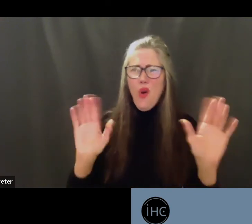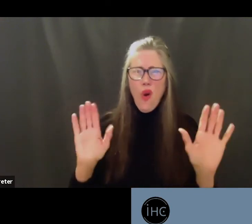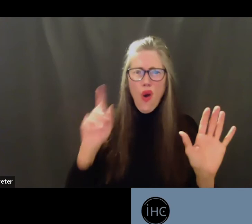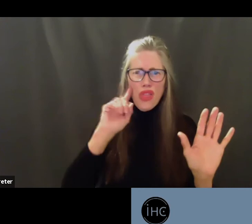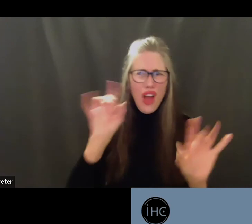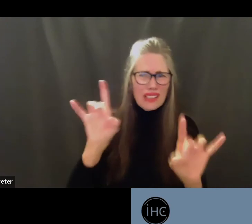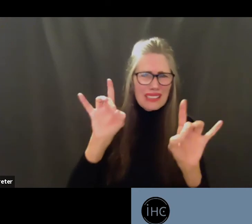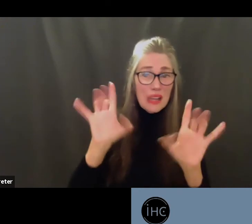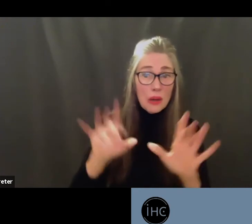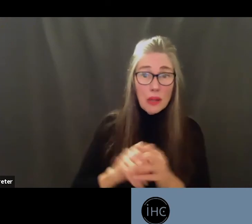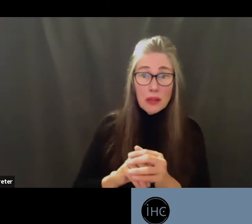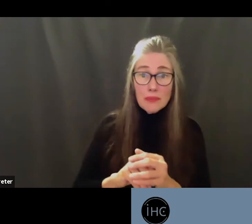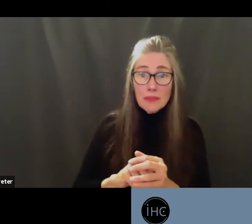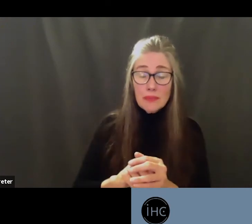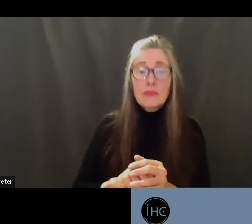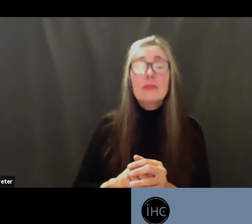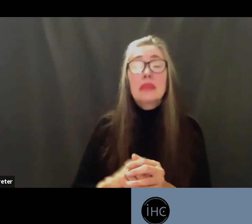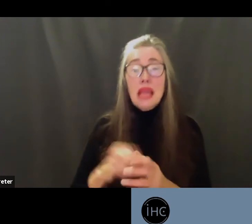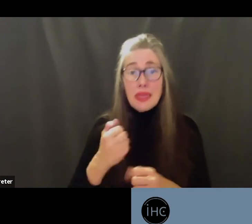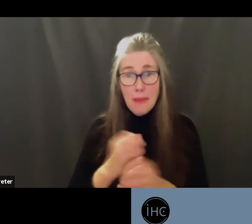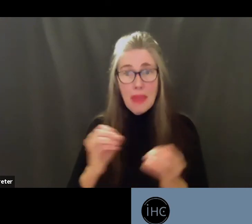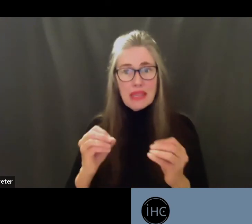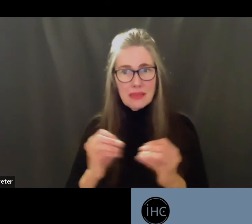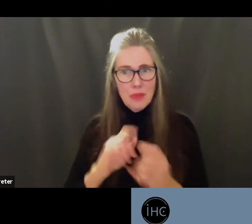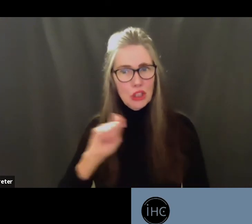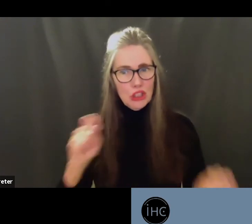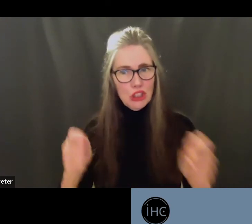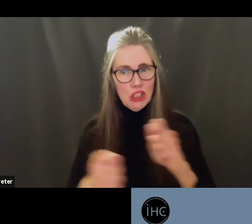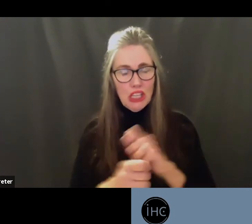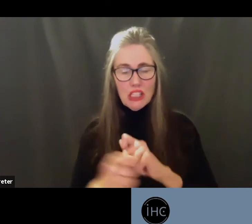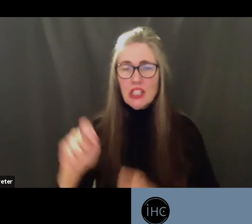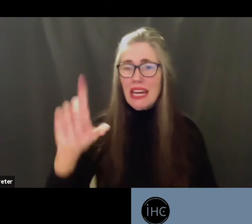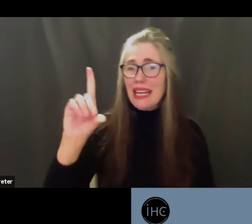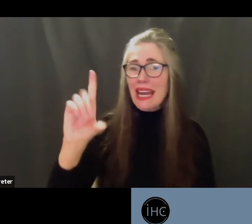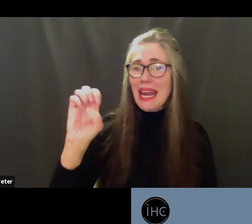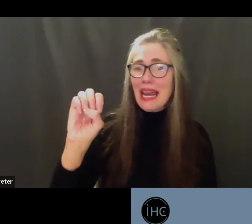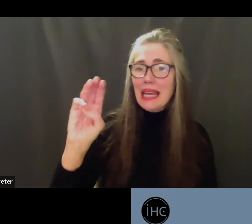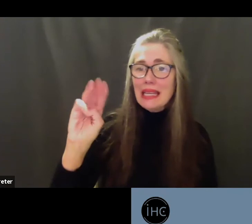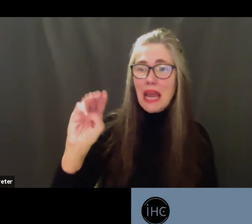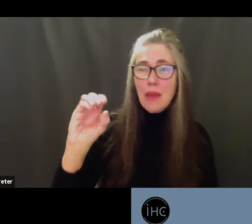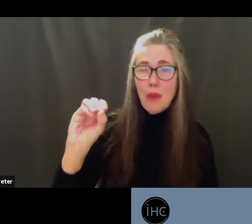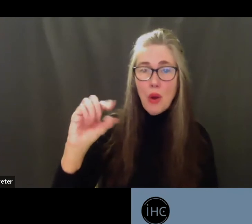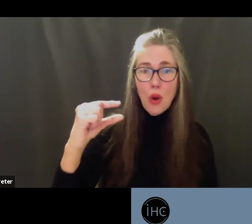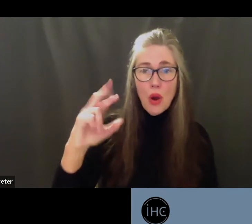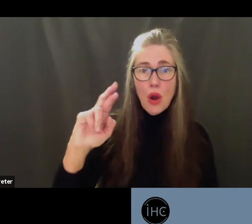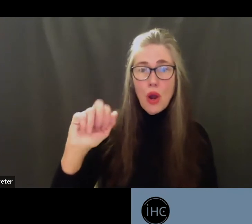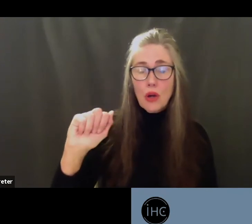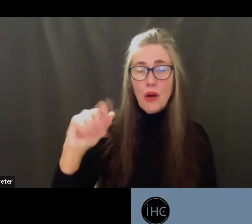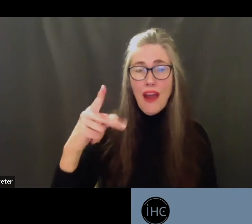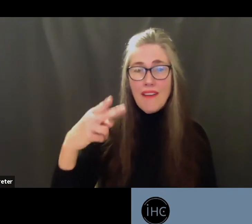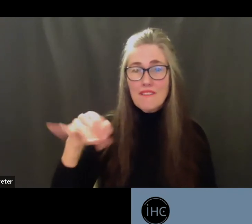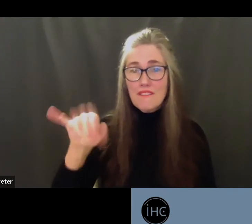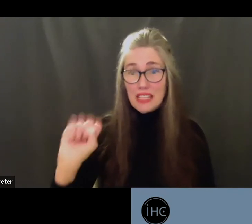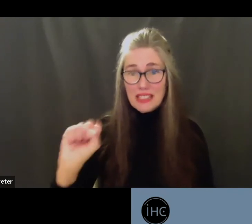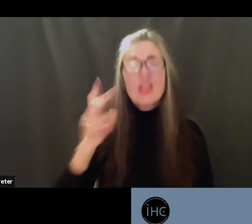this also heightens a sense of demographic changes going on. And so you had it in Italy